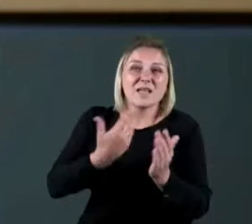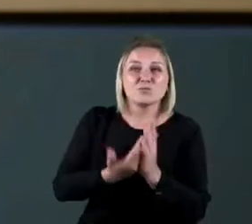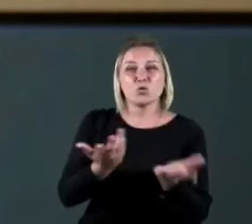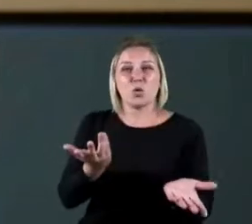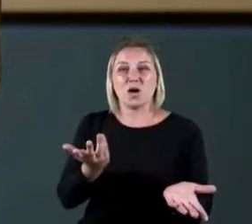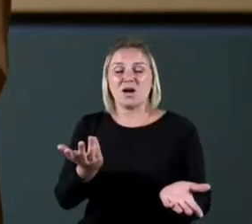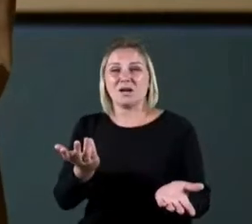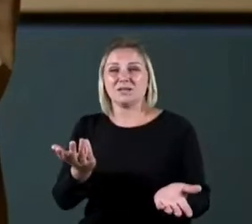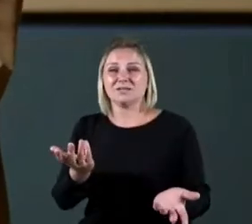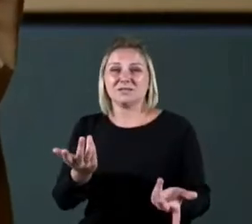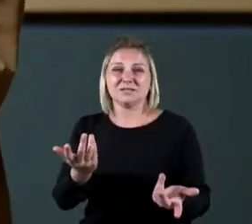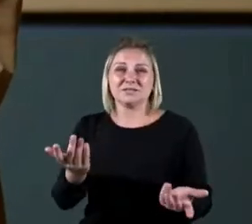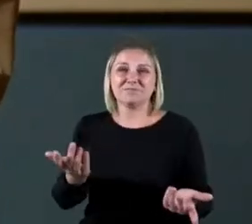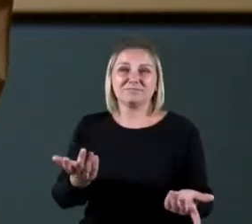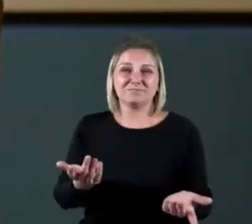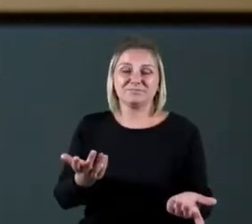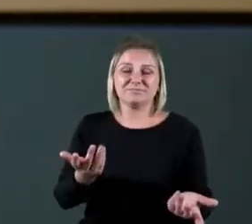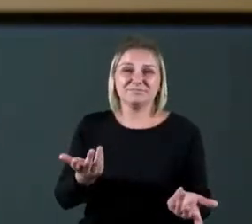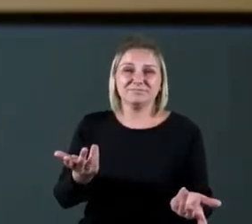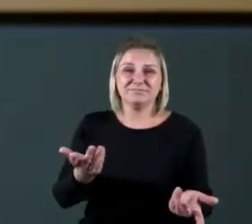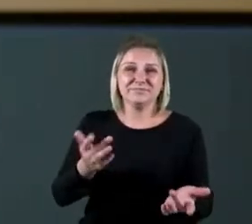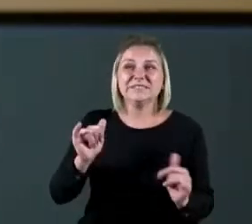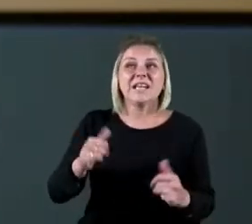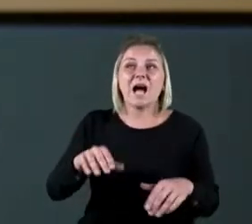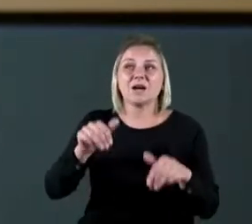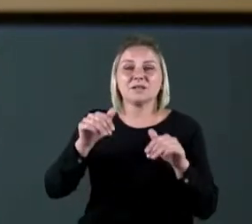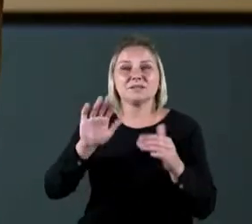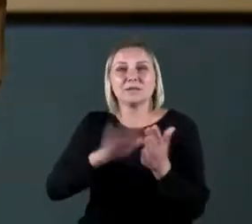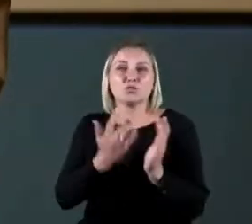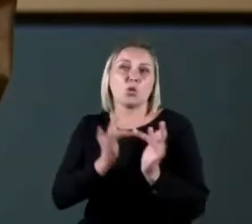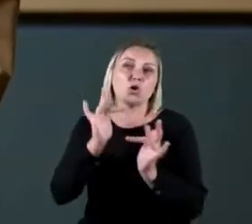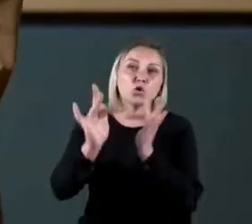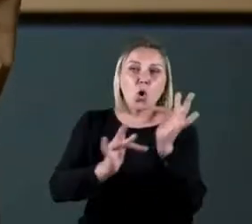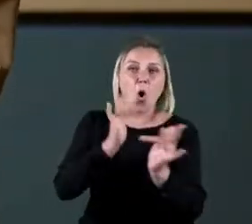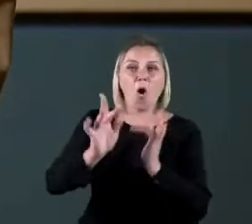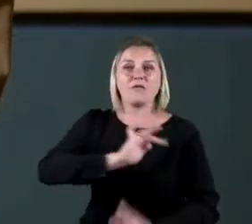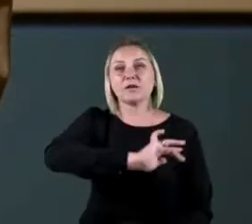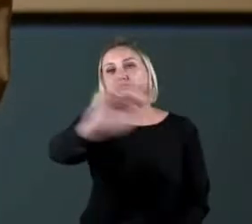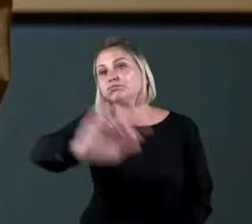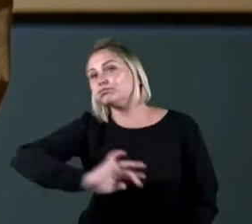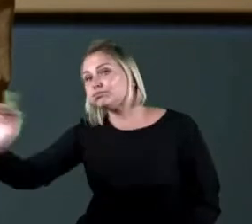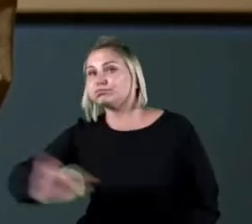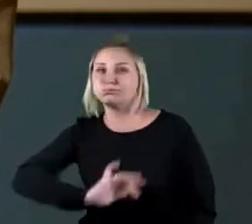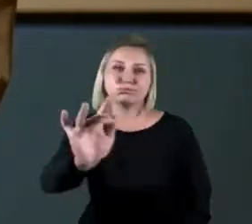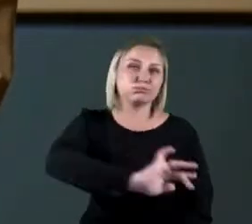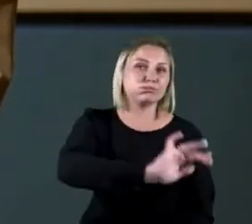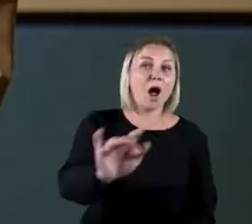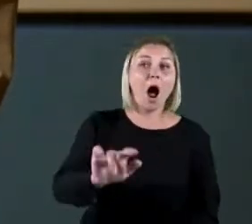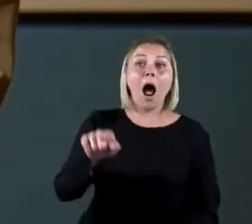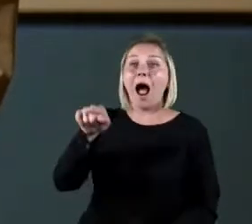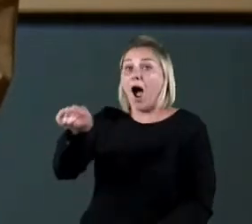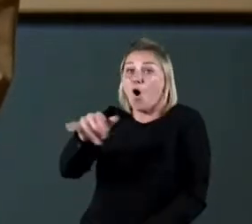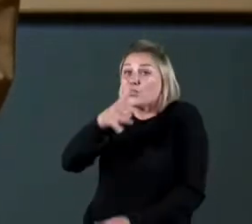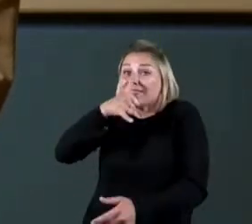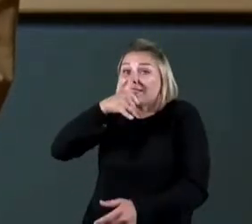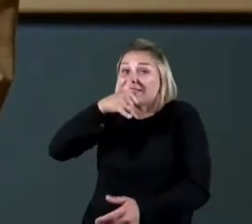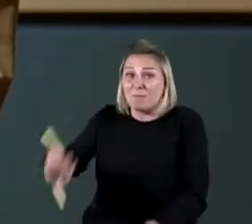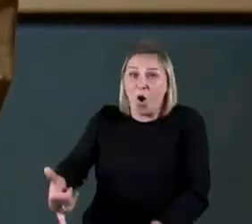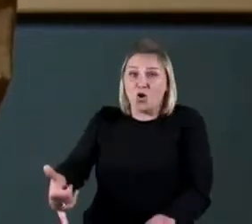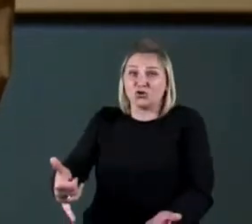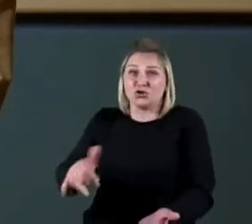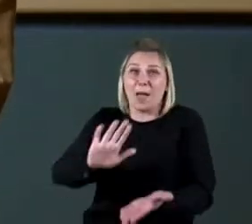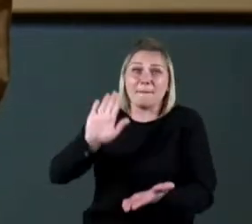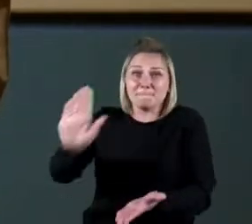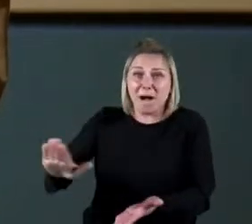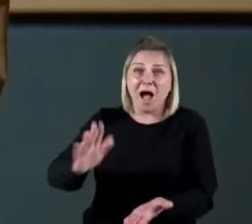about the impact that can have on pedestrian environments, particularly for people with sensory impairments. It can have a really detrimental effect, and we want to avoid creating